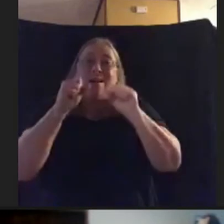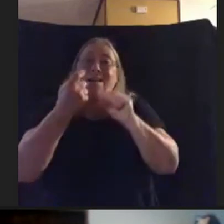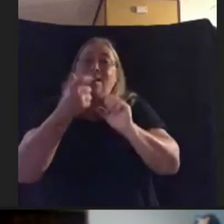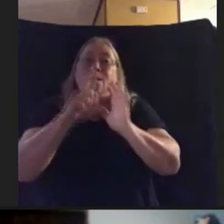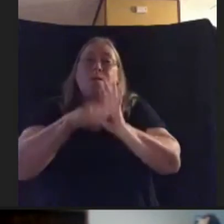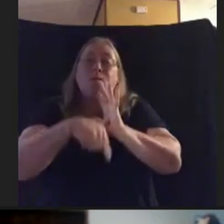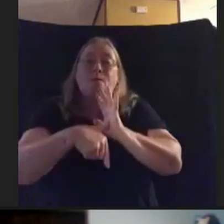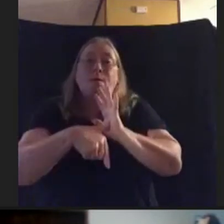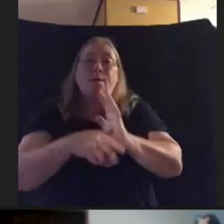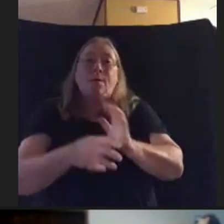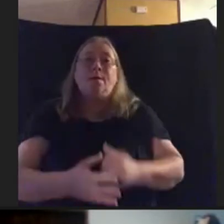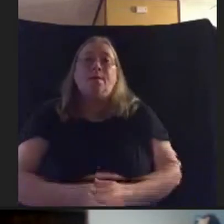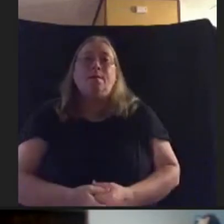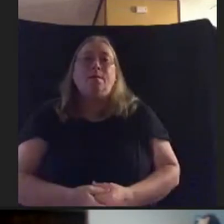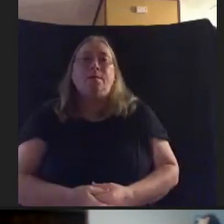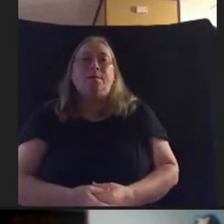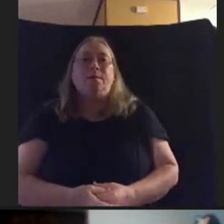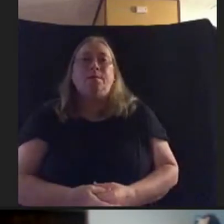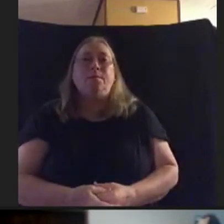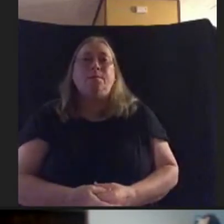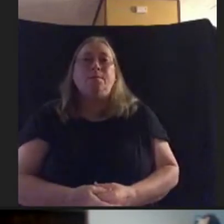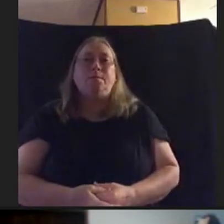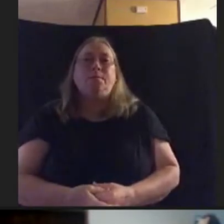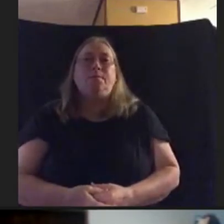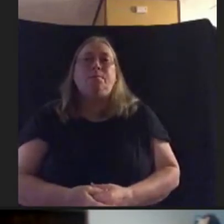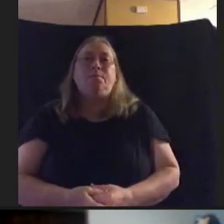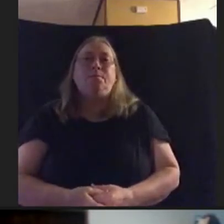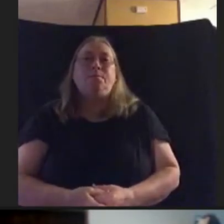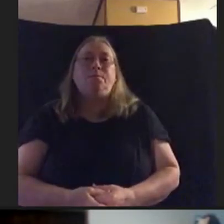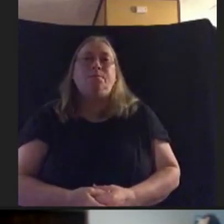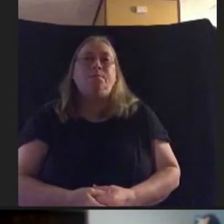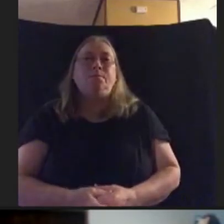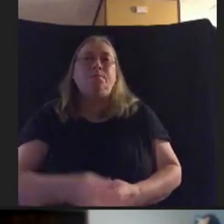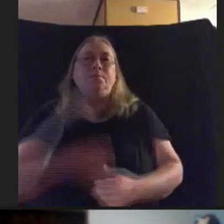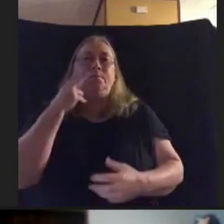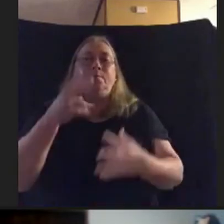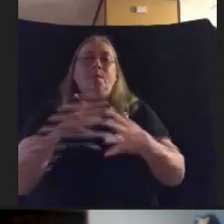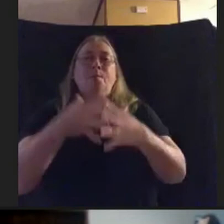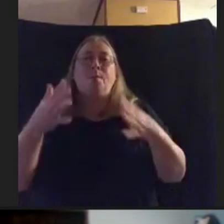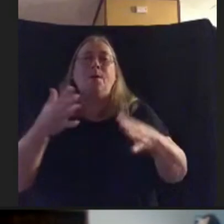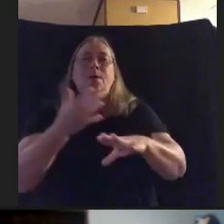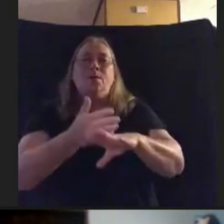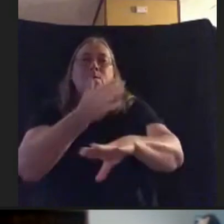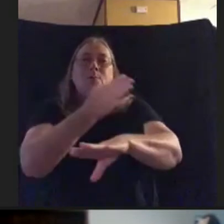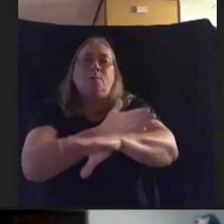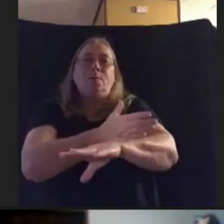certainly, to really see much increases in our vaccine supply.